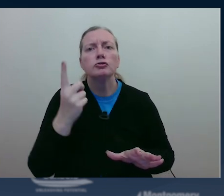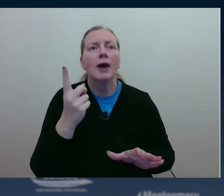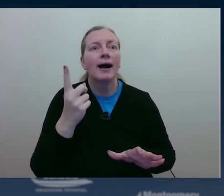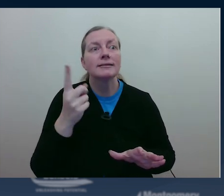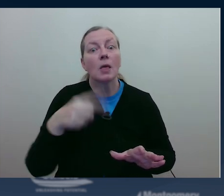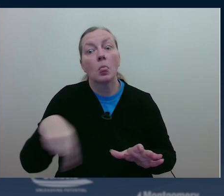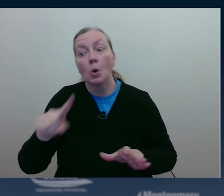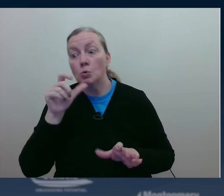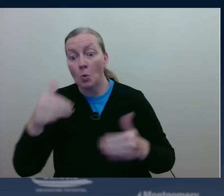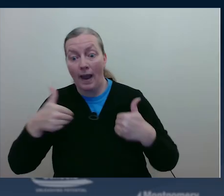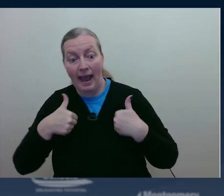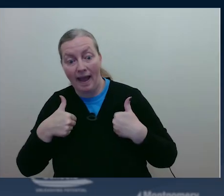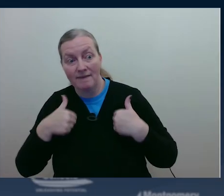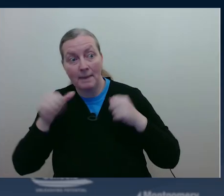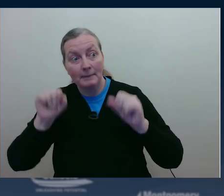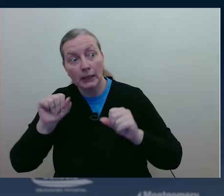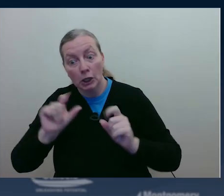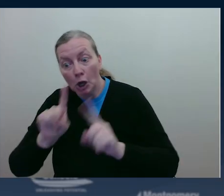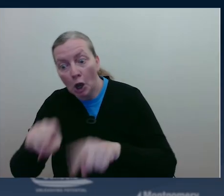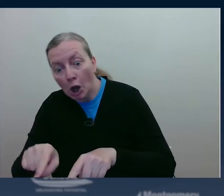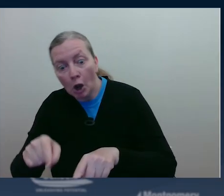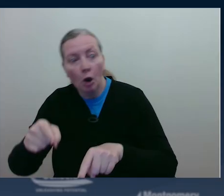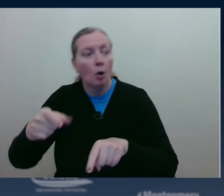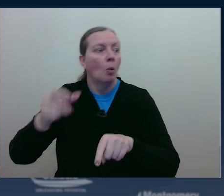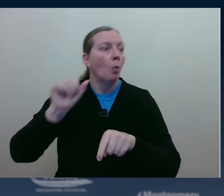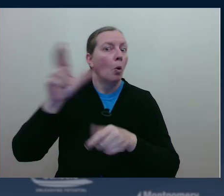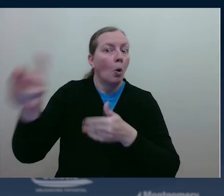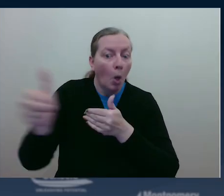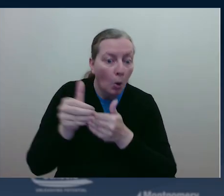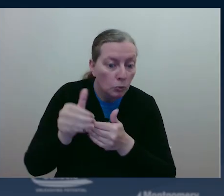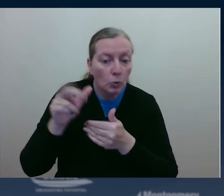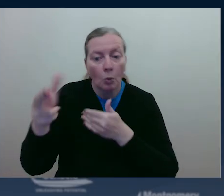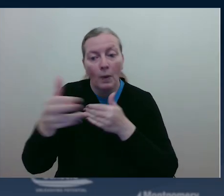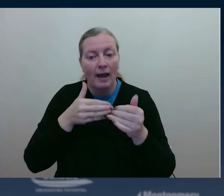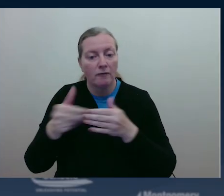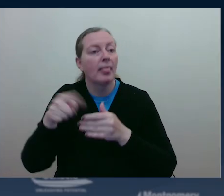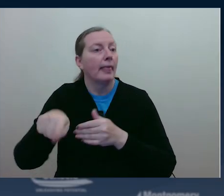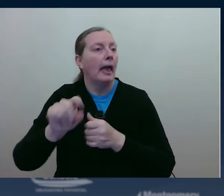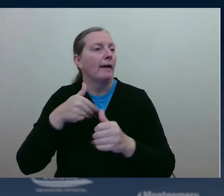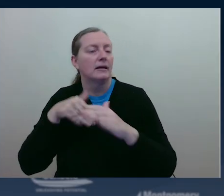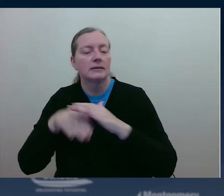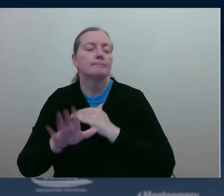most critical aspects of this work is strengthening our local schools. This is the